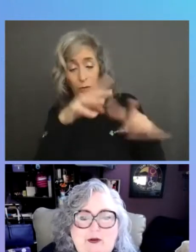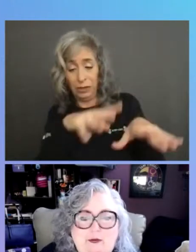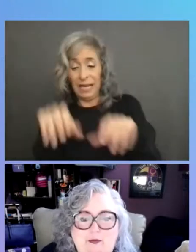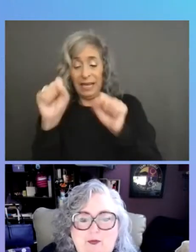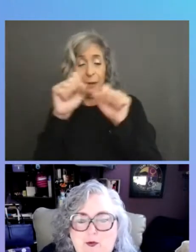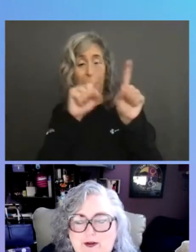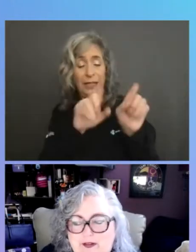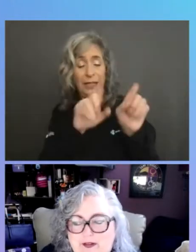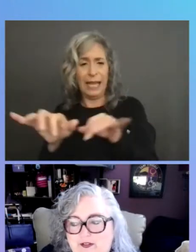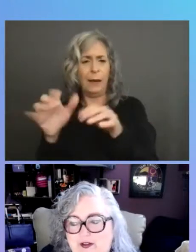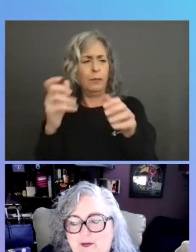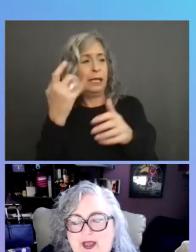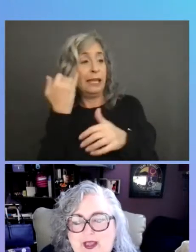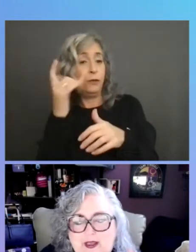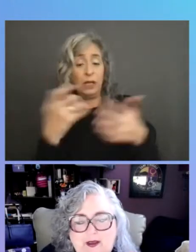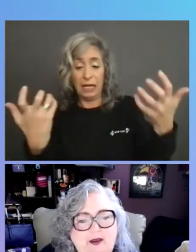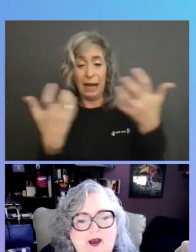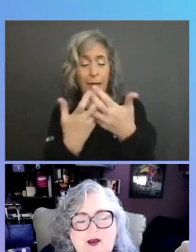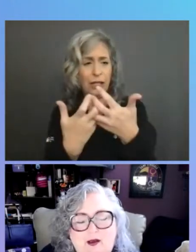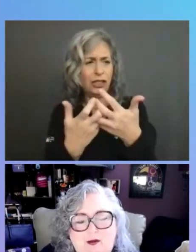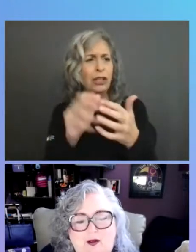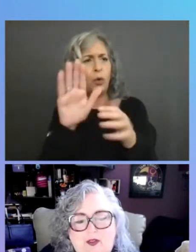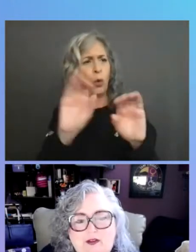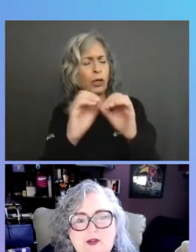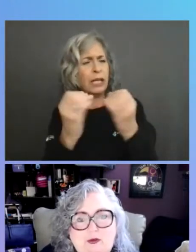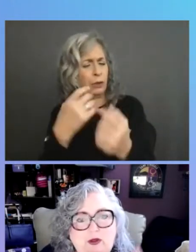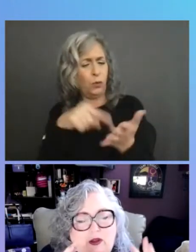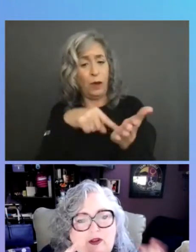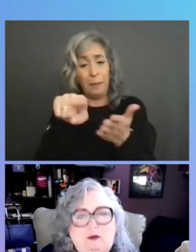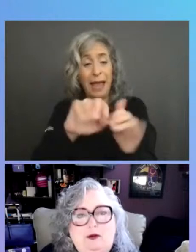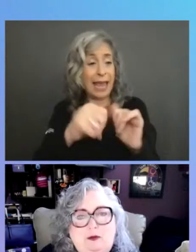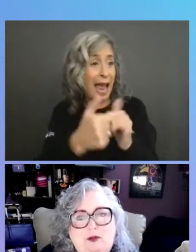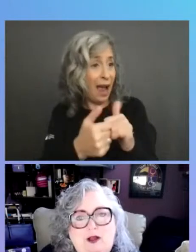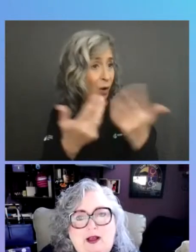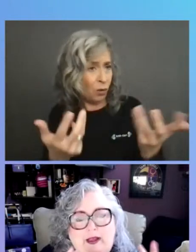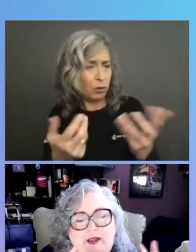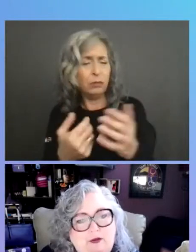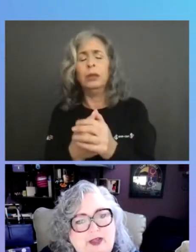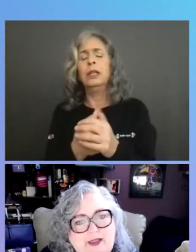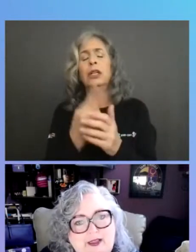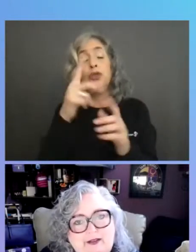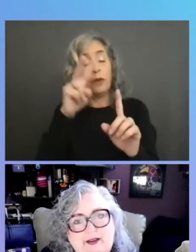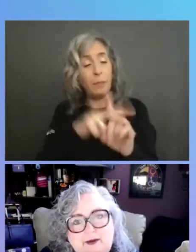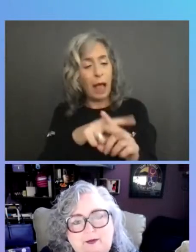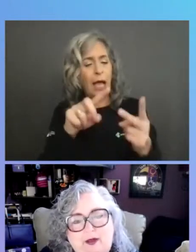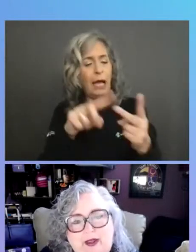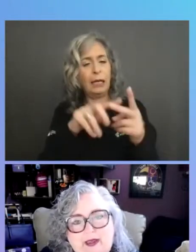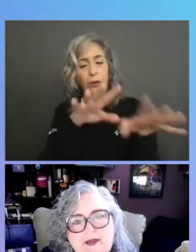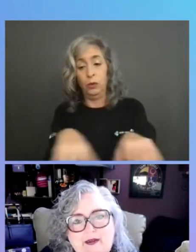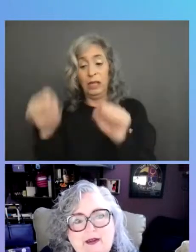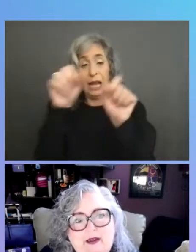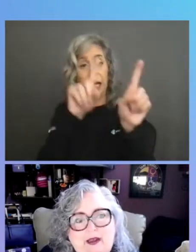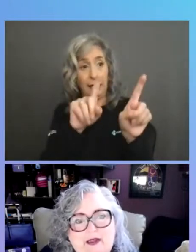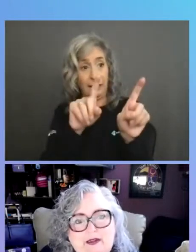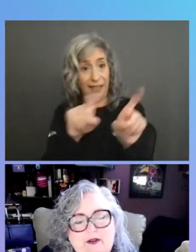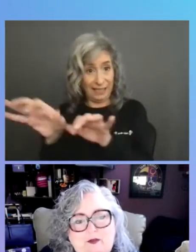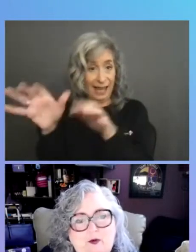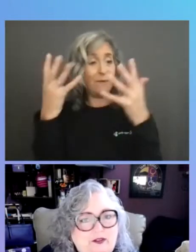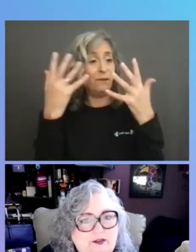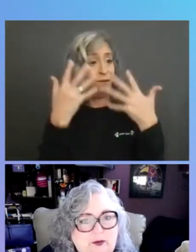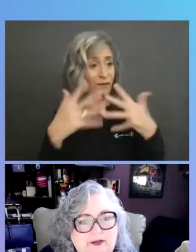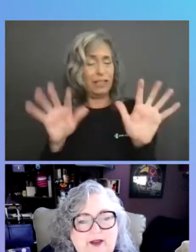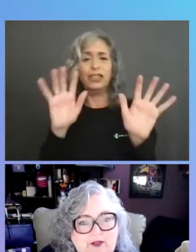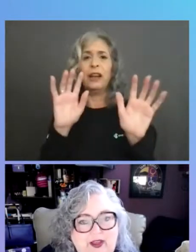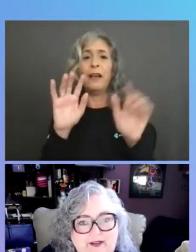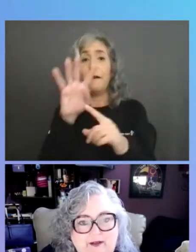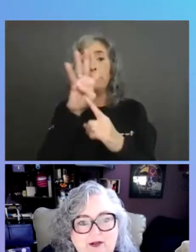accommodations, how your organization's going to pay, all that's up to you. You apply, you take the exam, and in 4 to